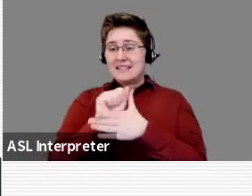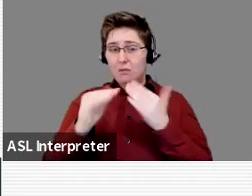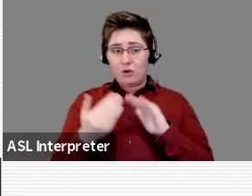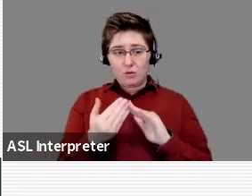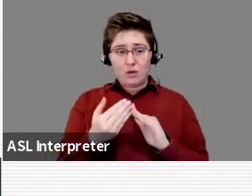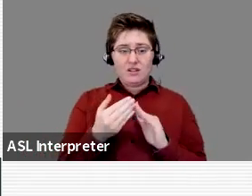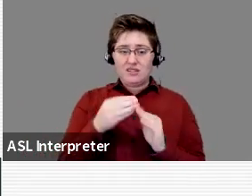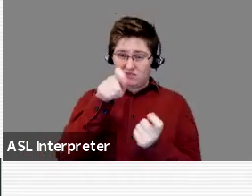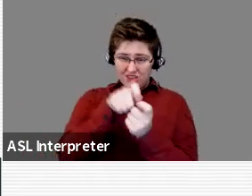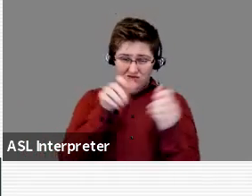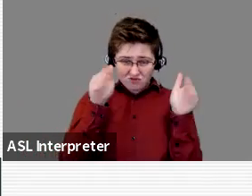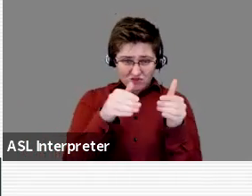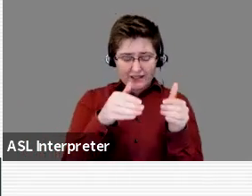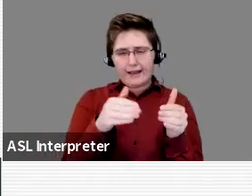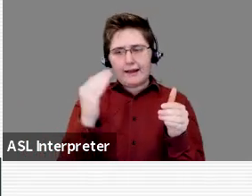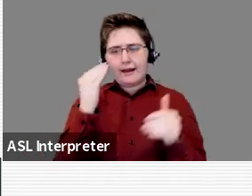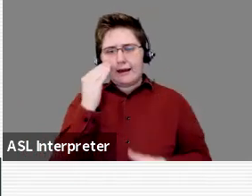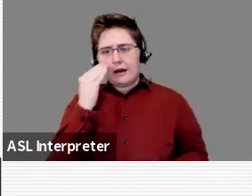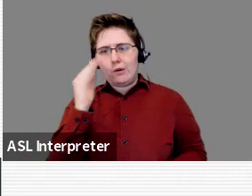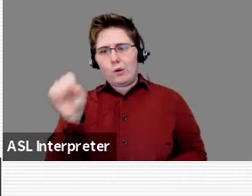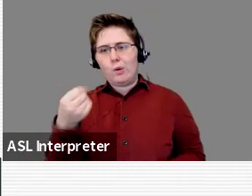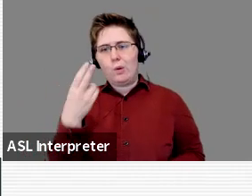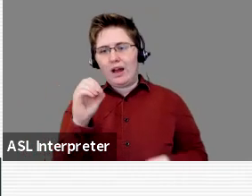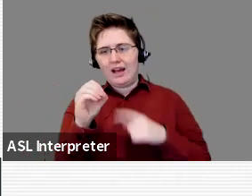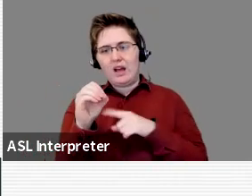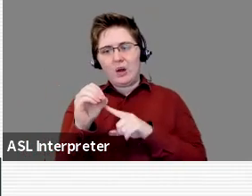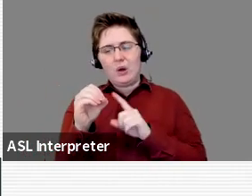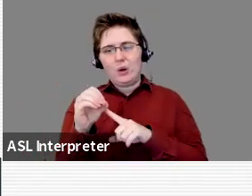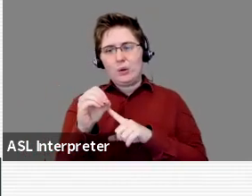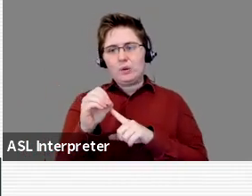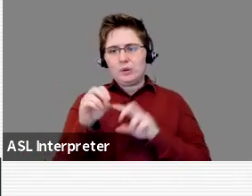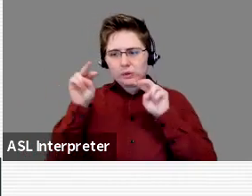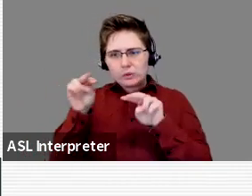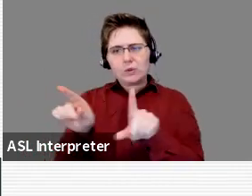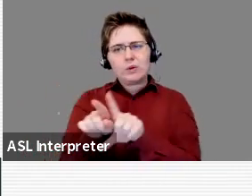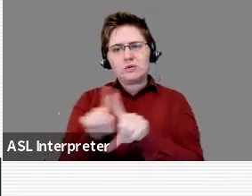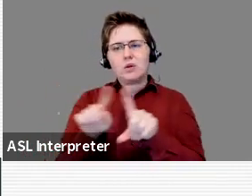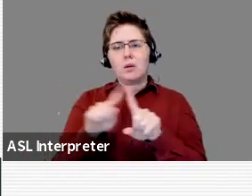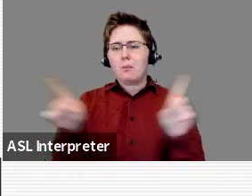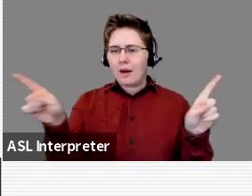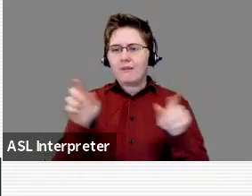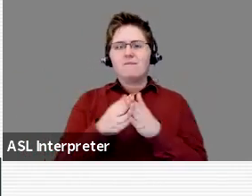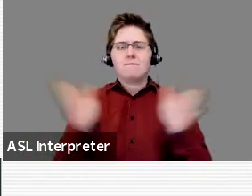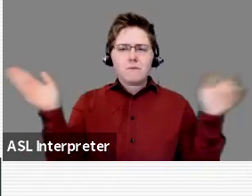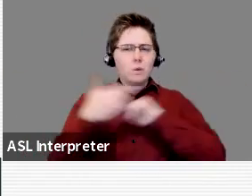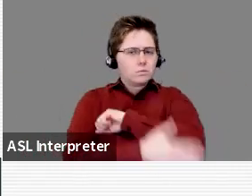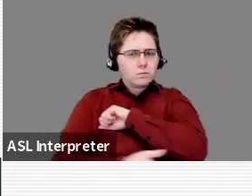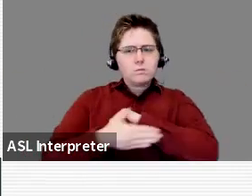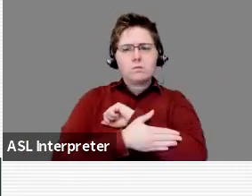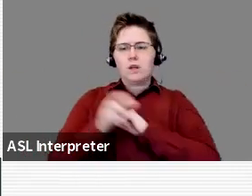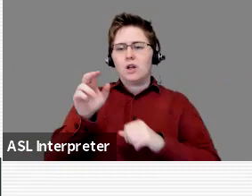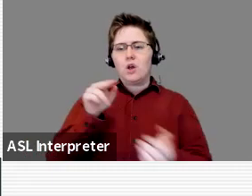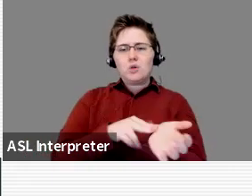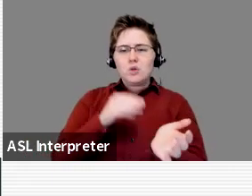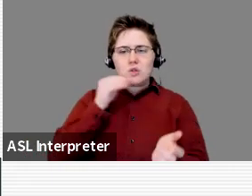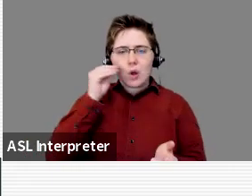communities, particularly, I know that Ohio has been looking at this as well, but across the country, nursing home deaths